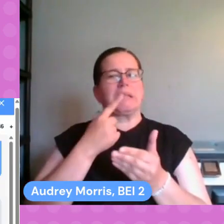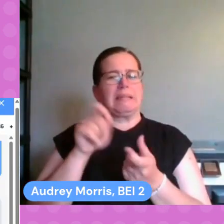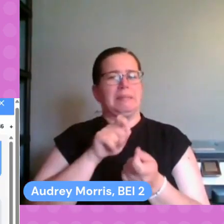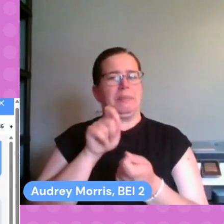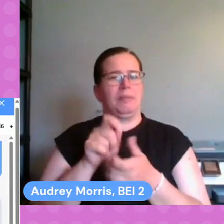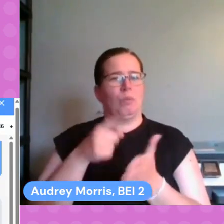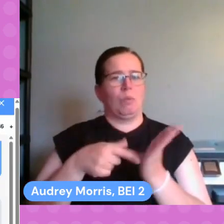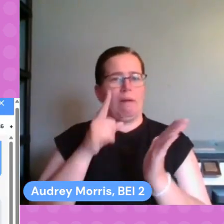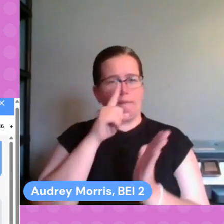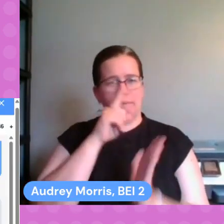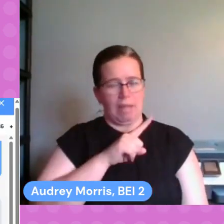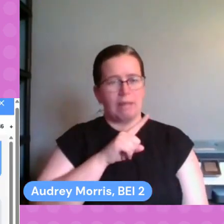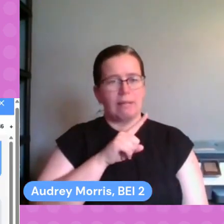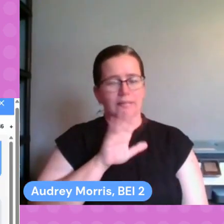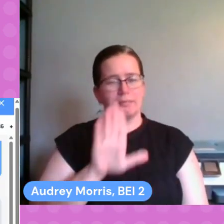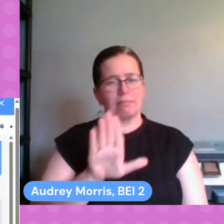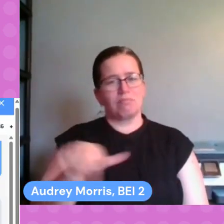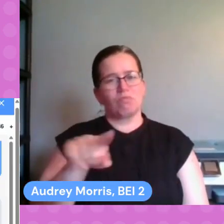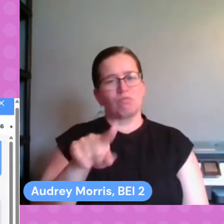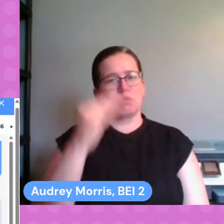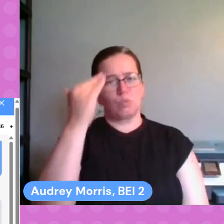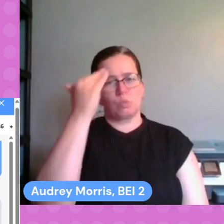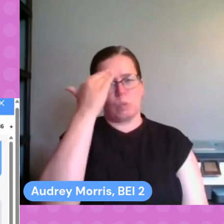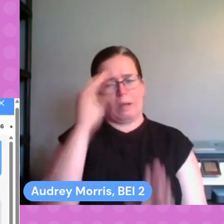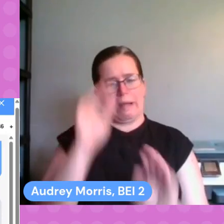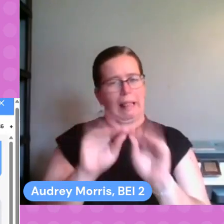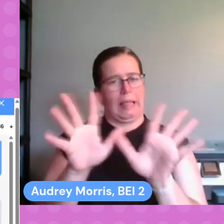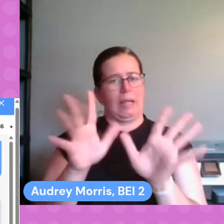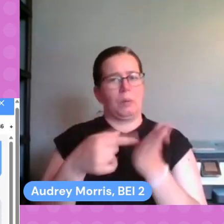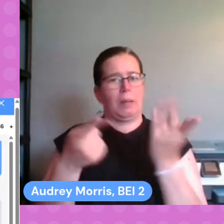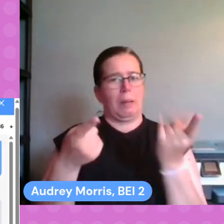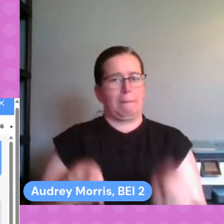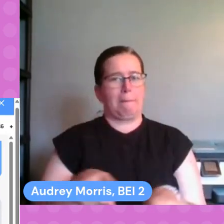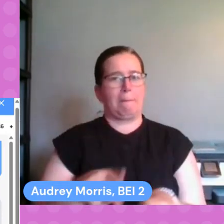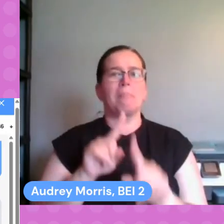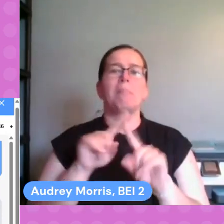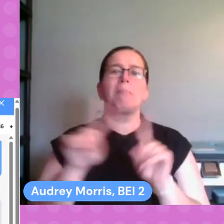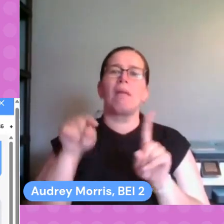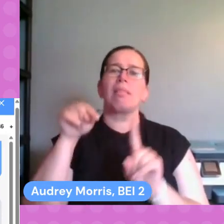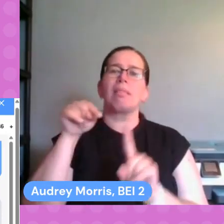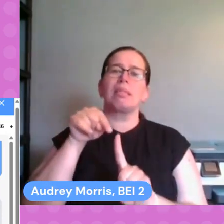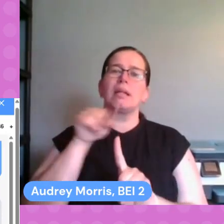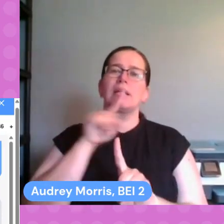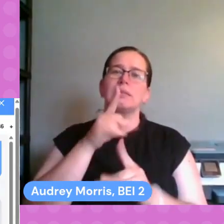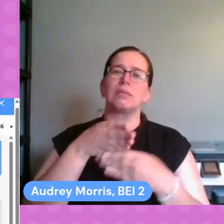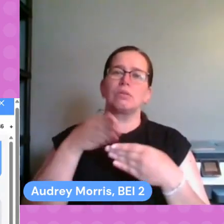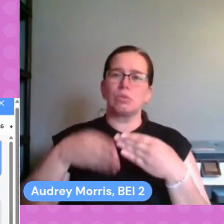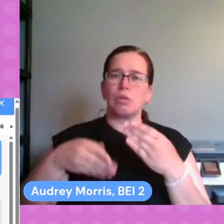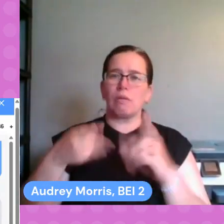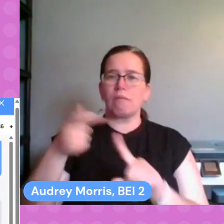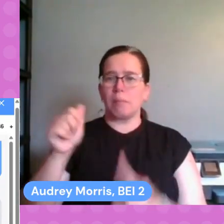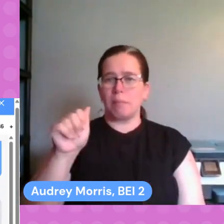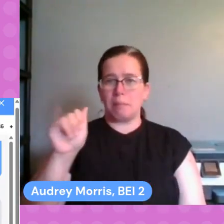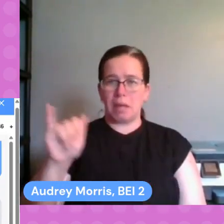faked, so that you were very clear about what's going on here. So this is the results from the AI. Cool, fantastic! What a